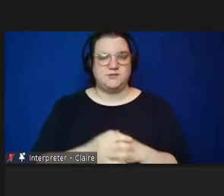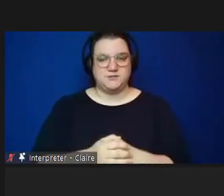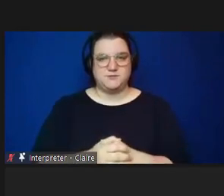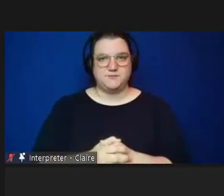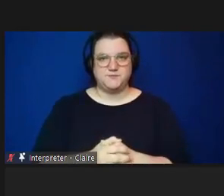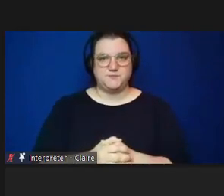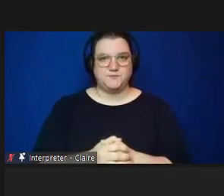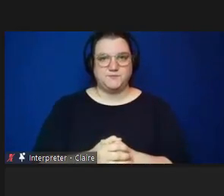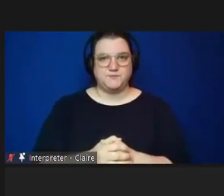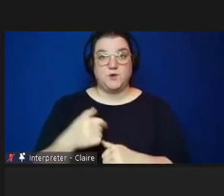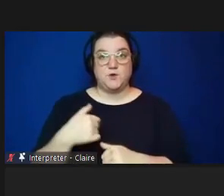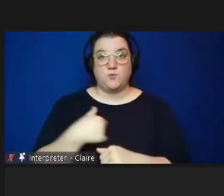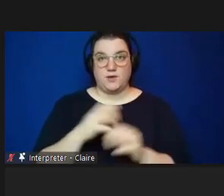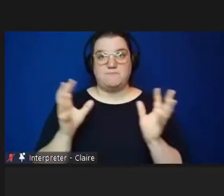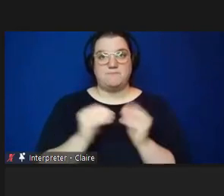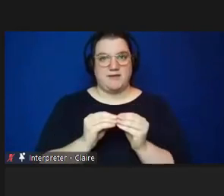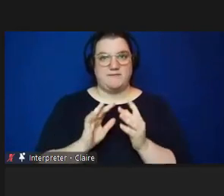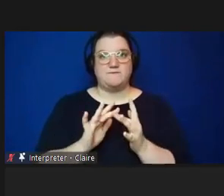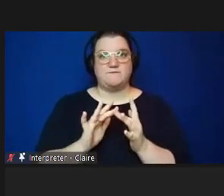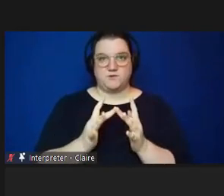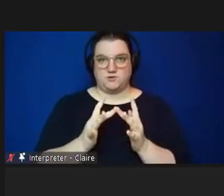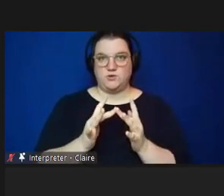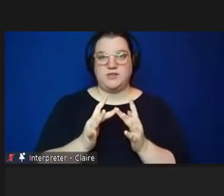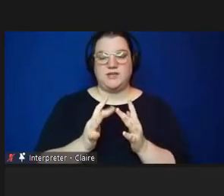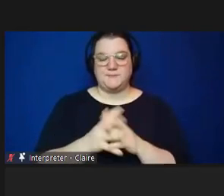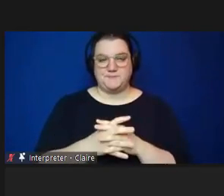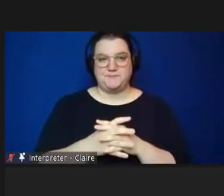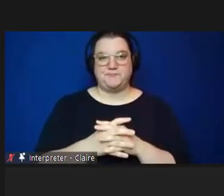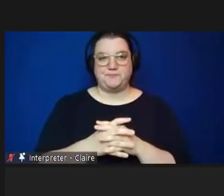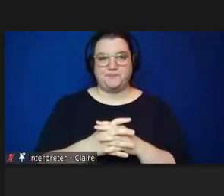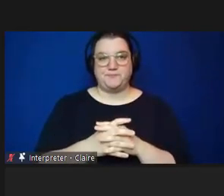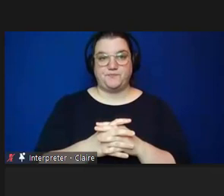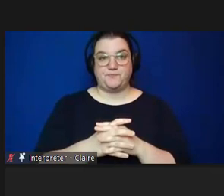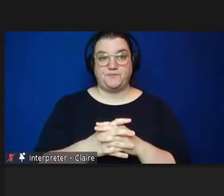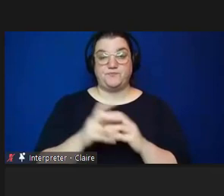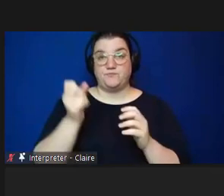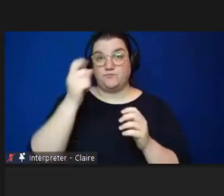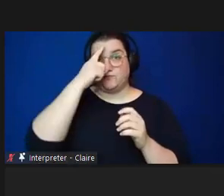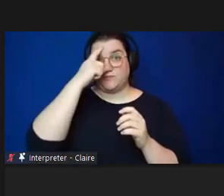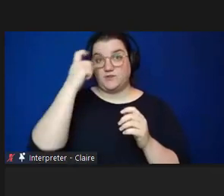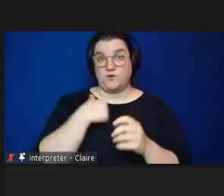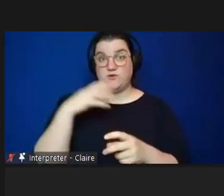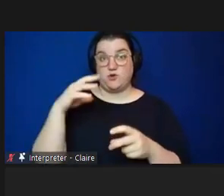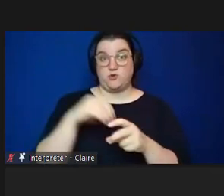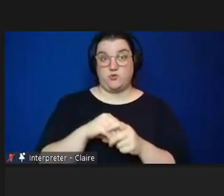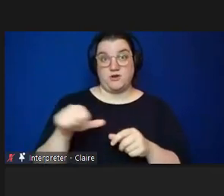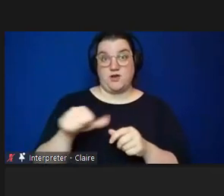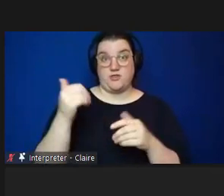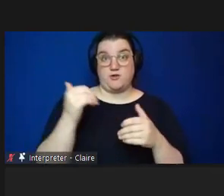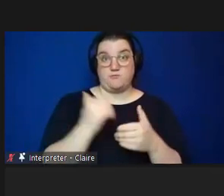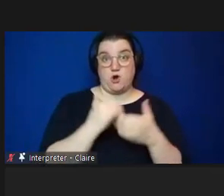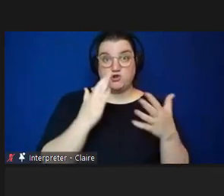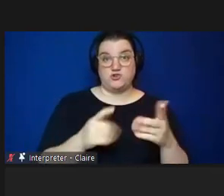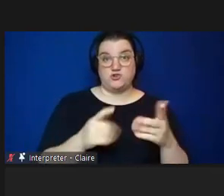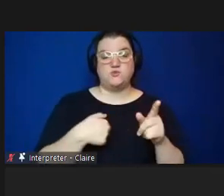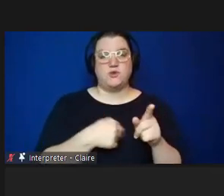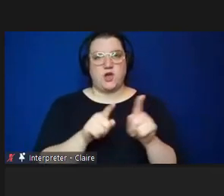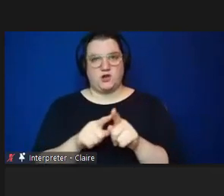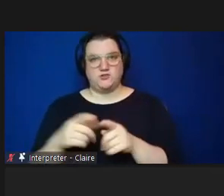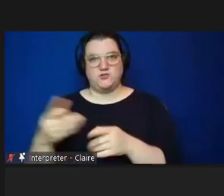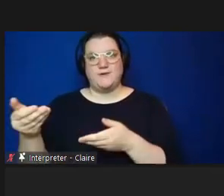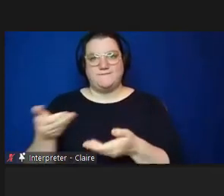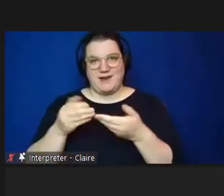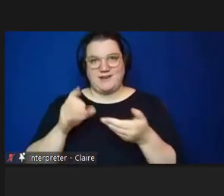we do meet virtually. And since we have included other partners, we also invited the DD